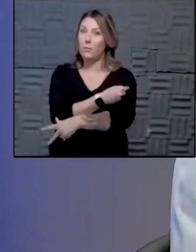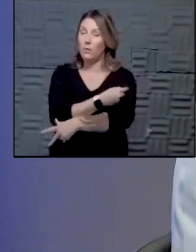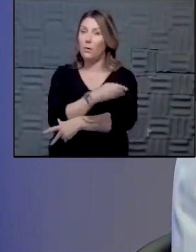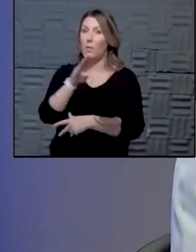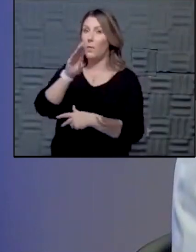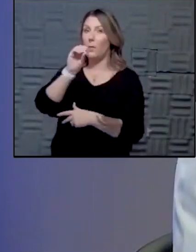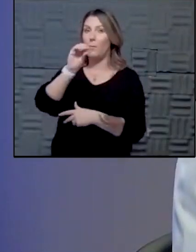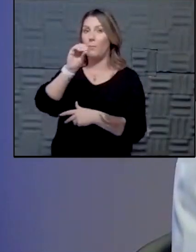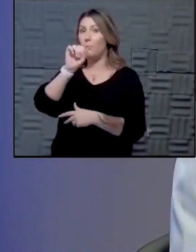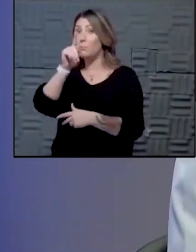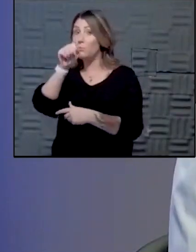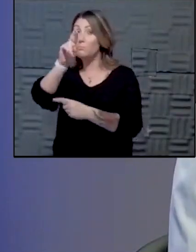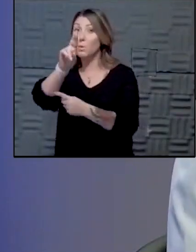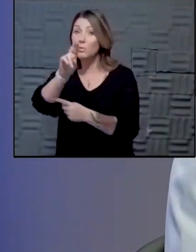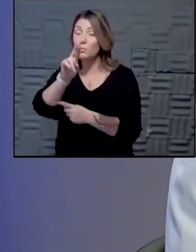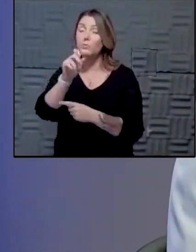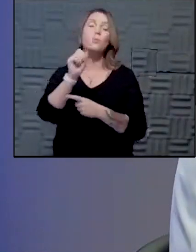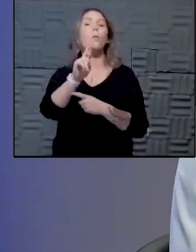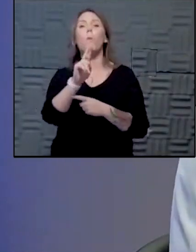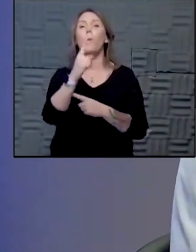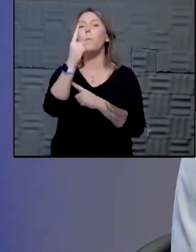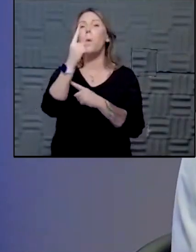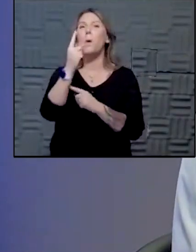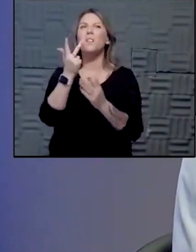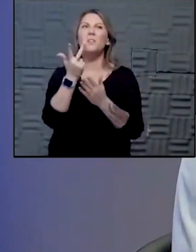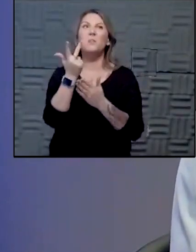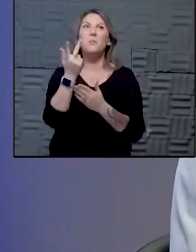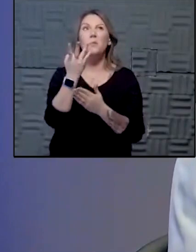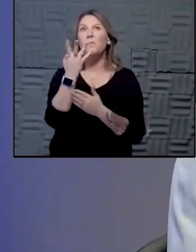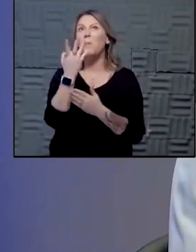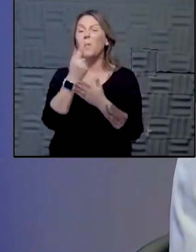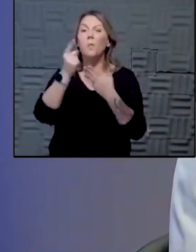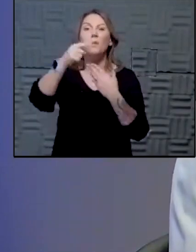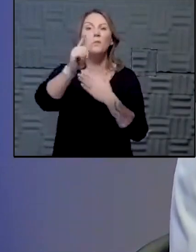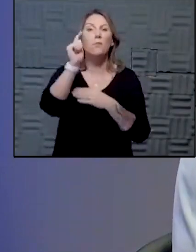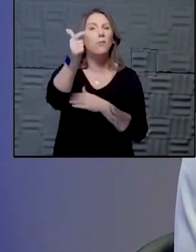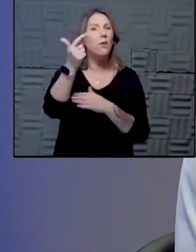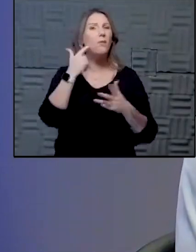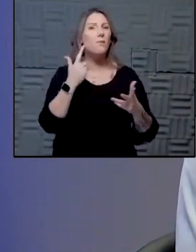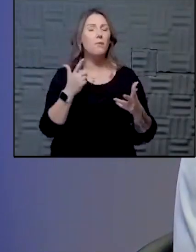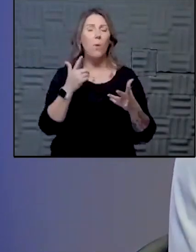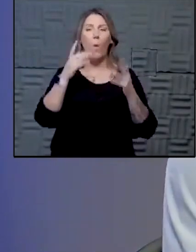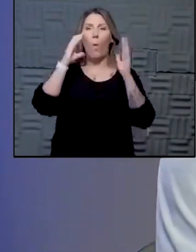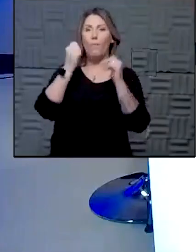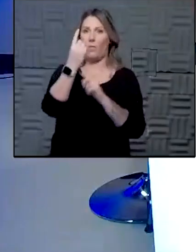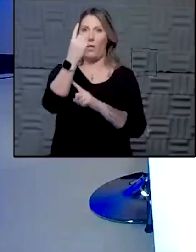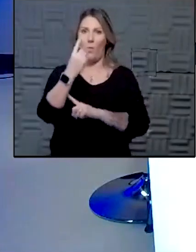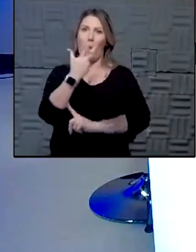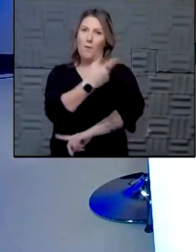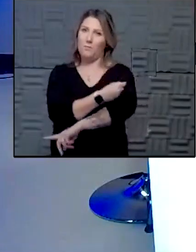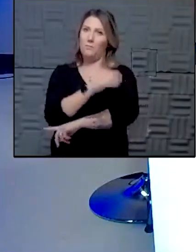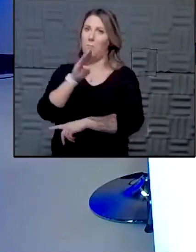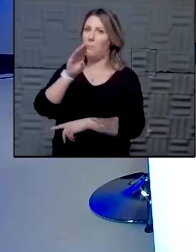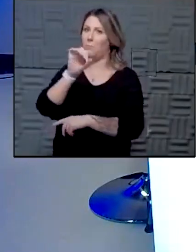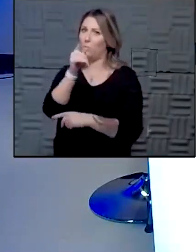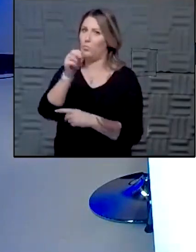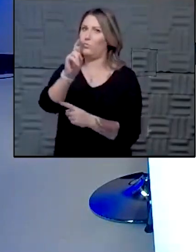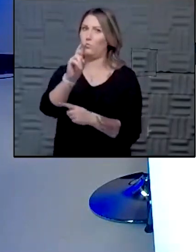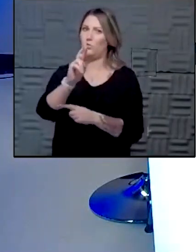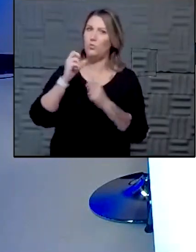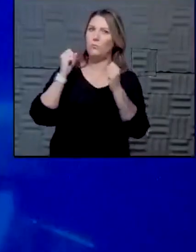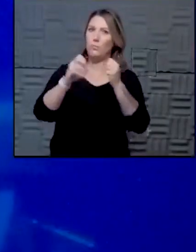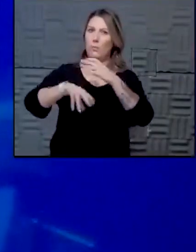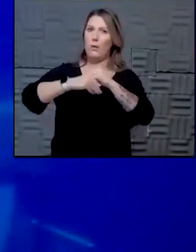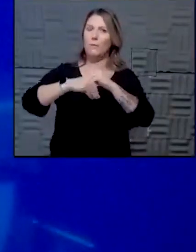another one maybe 3 or 4 weeks later? I don't think it's clear evident. Hopefully you can just get that one booster, though. Yeah, I'm going to bet that's how we go. So, we'll see. I